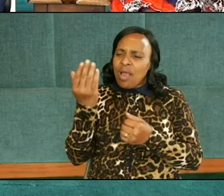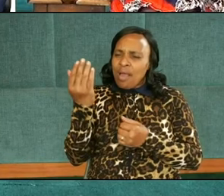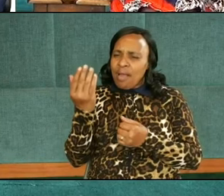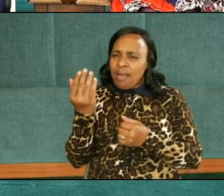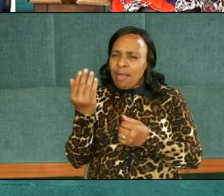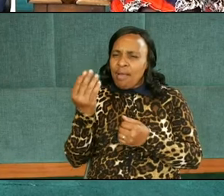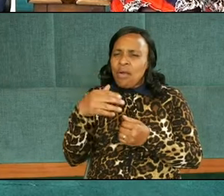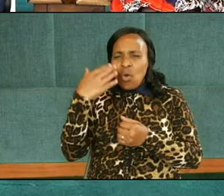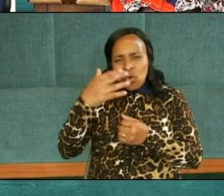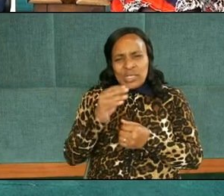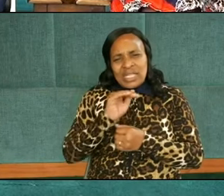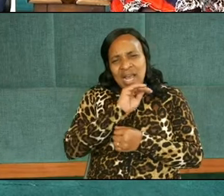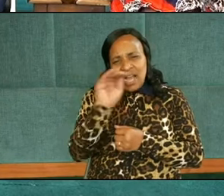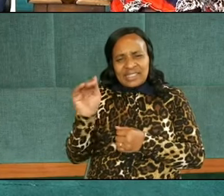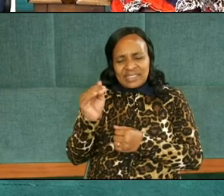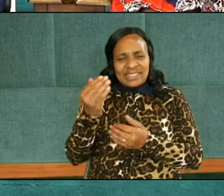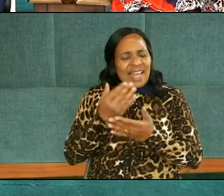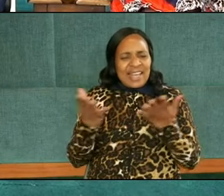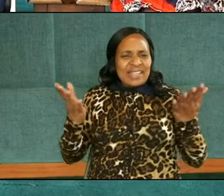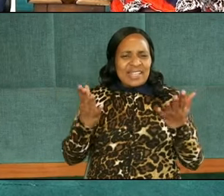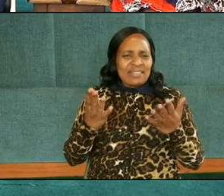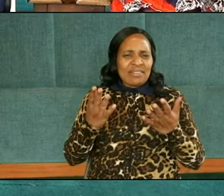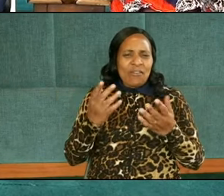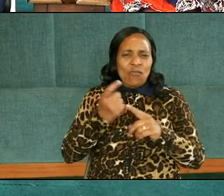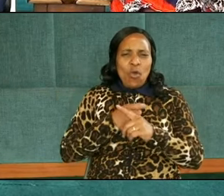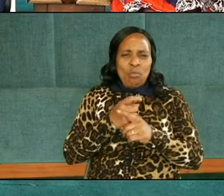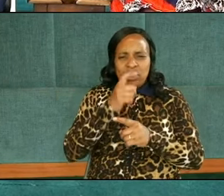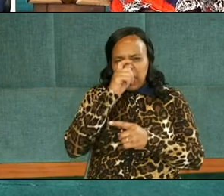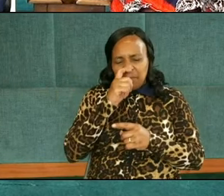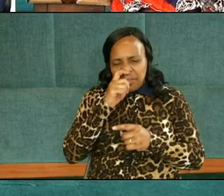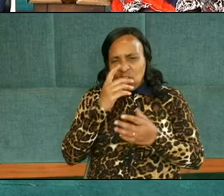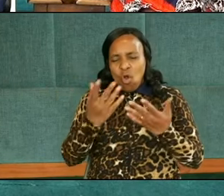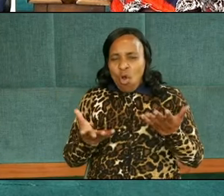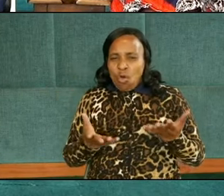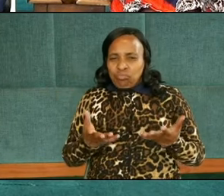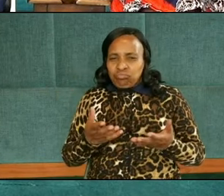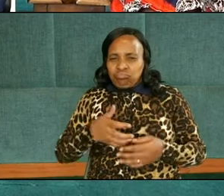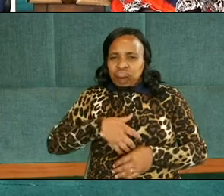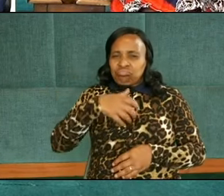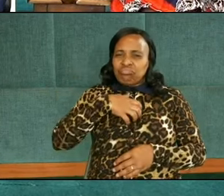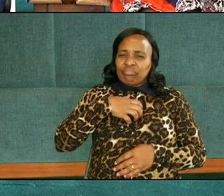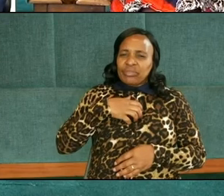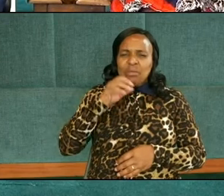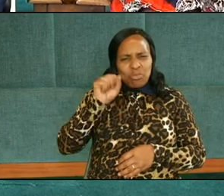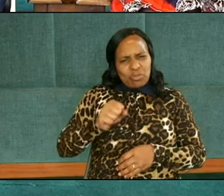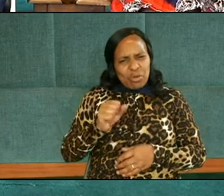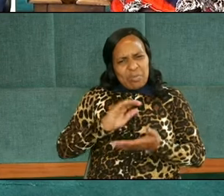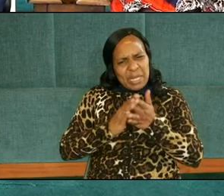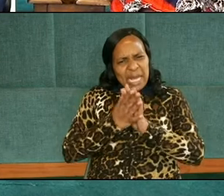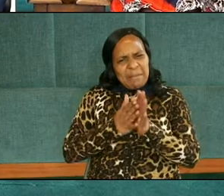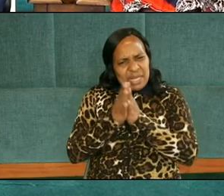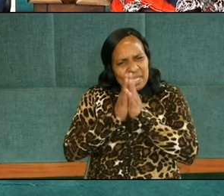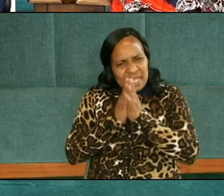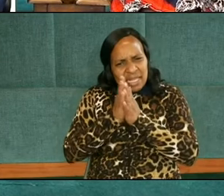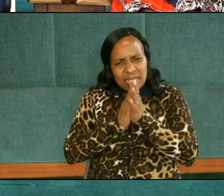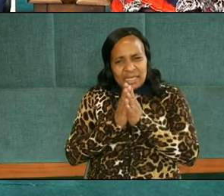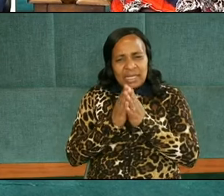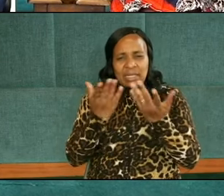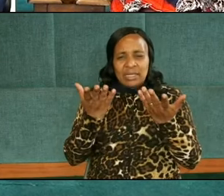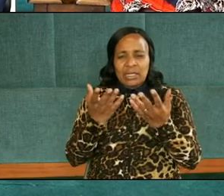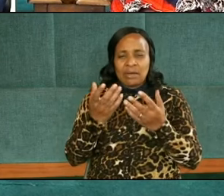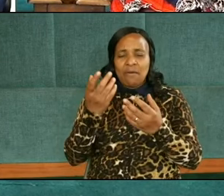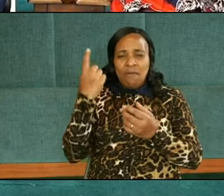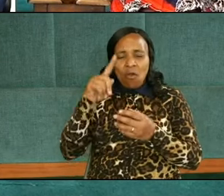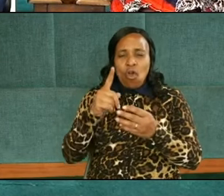of jealousy or envy? And have they ever been the motivating factor in purchasing something or